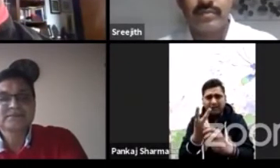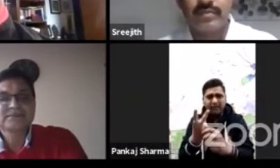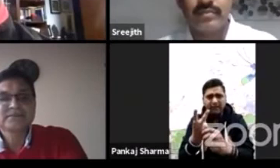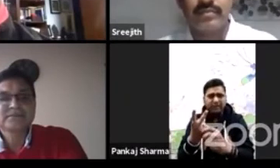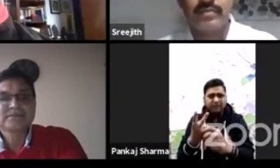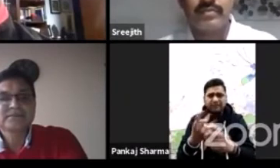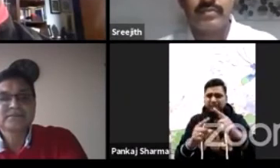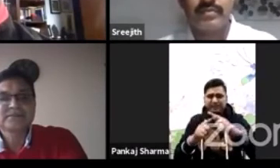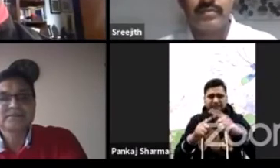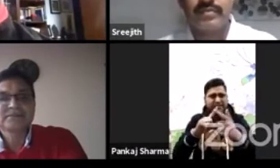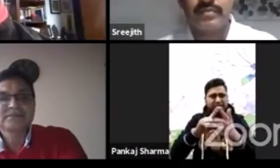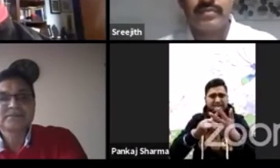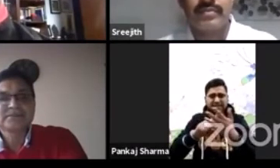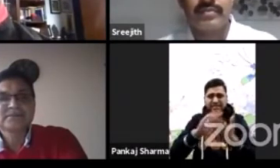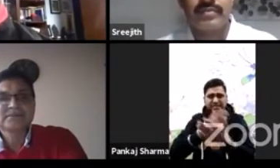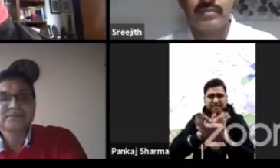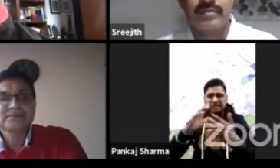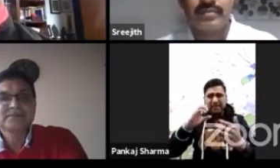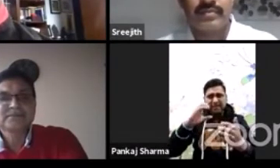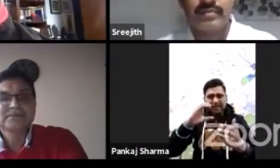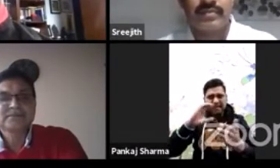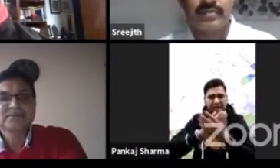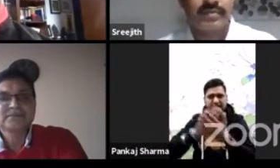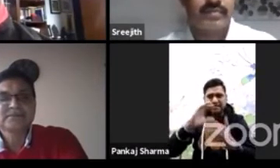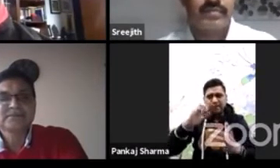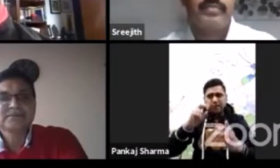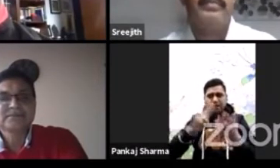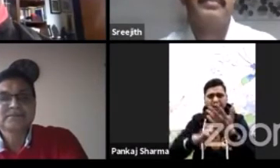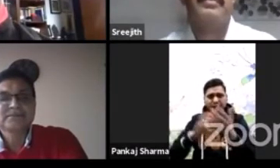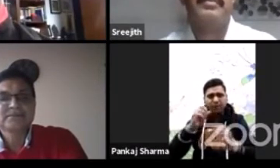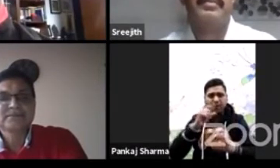technology. When you have divisions, when you have,